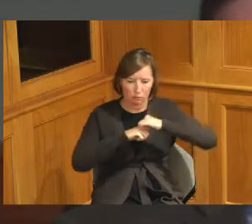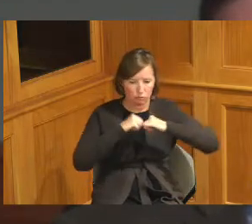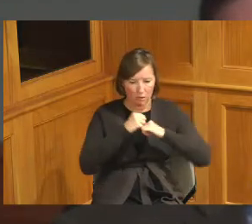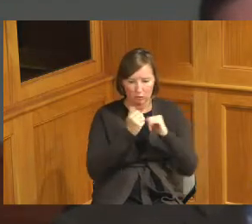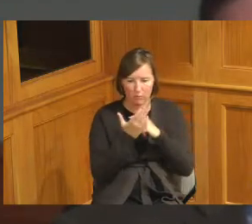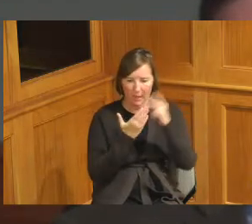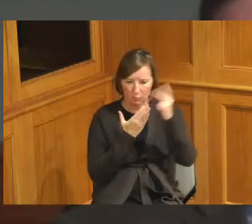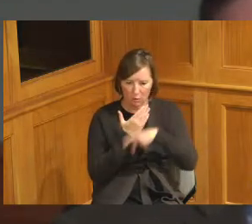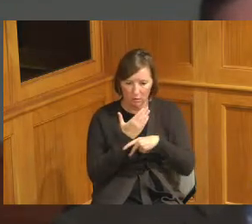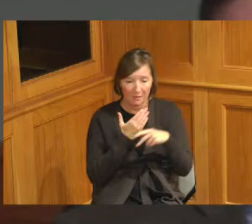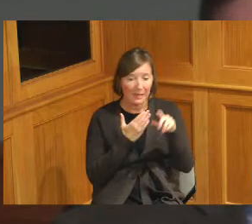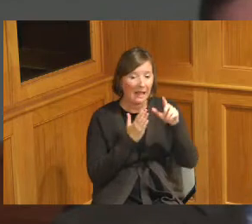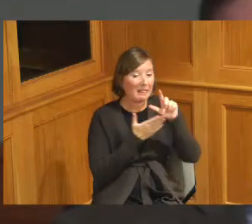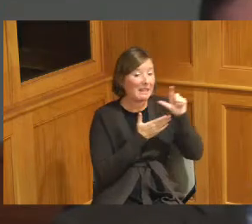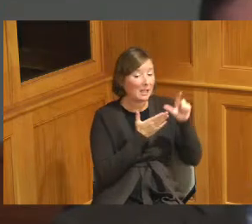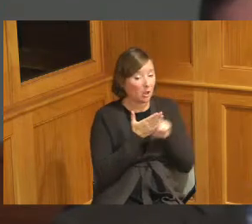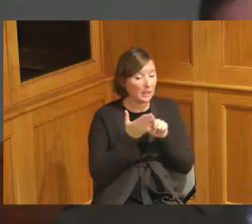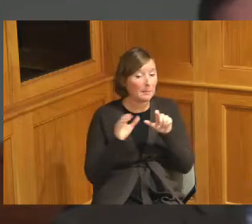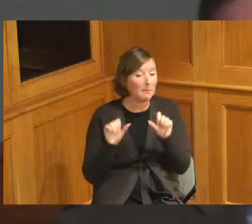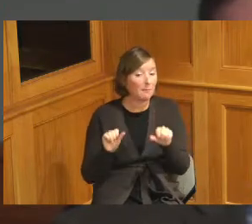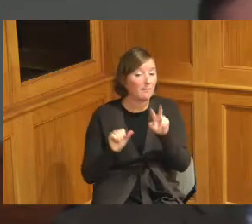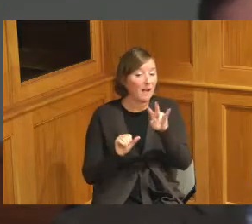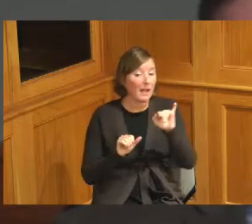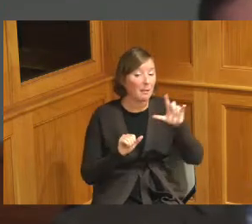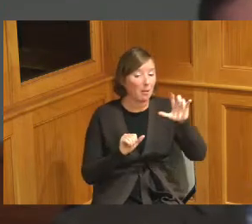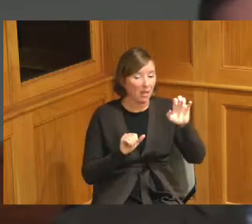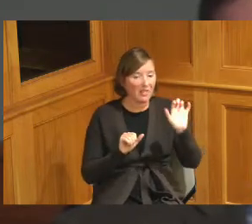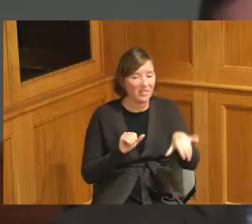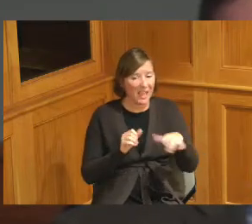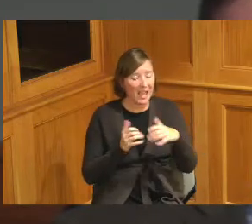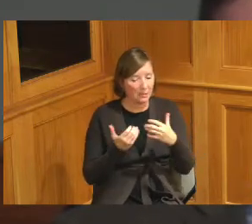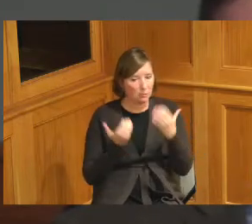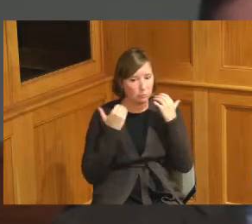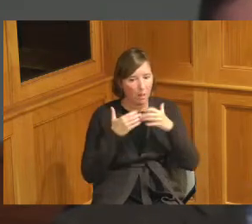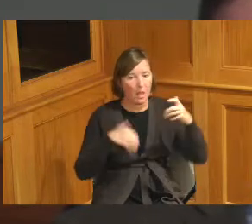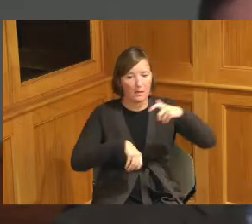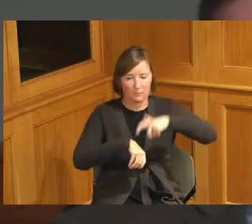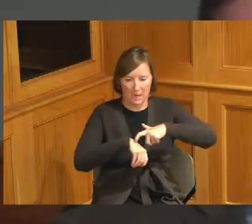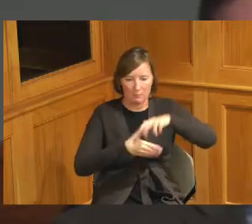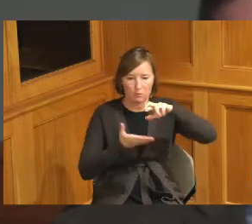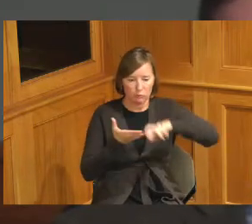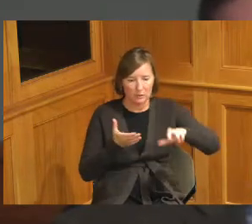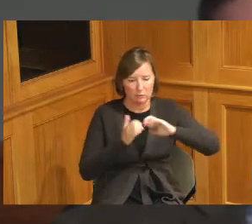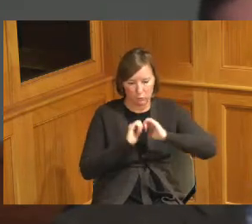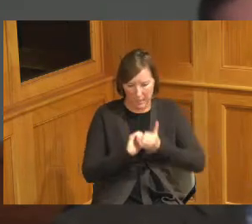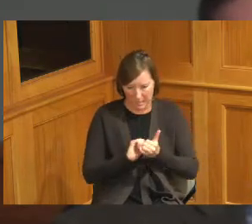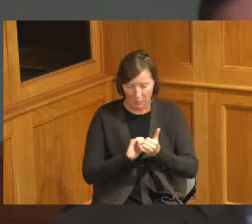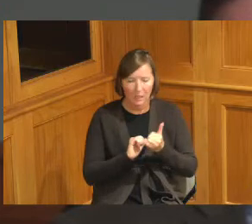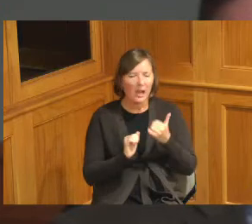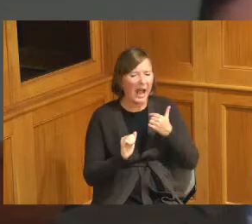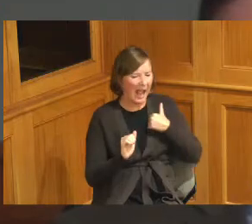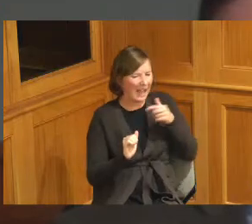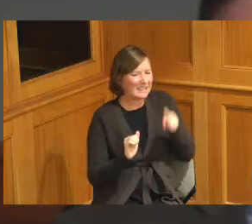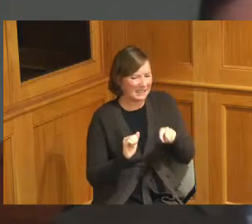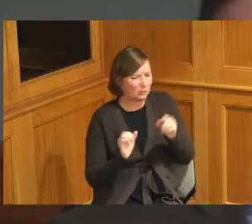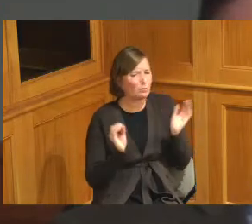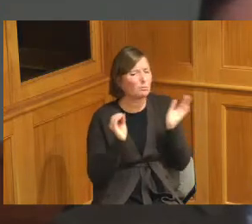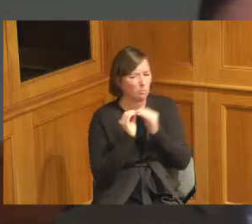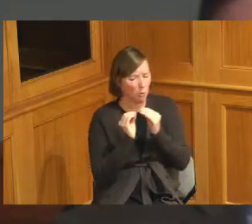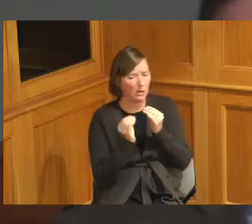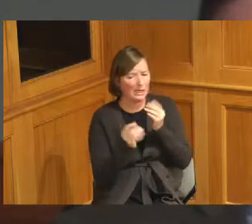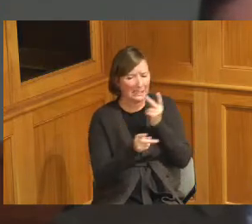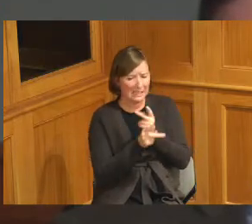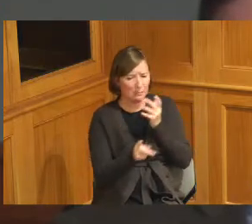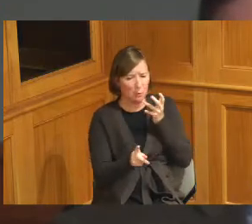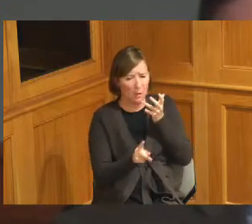that was legally viable, and that took a really long time. It's on me to make sure you guys are kept up to date with that type of